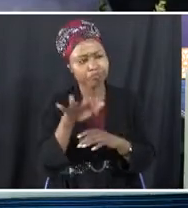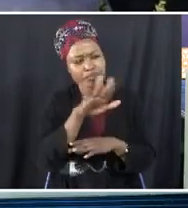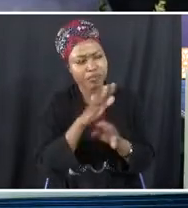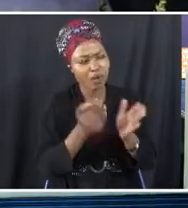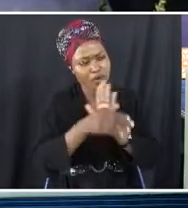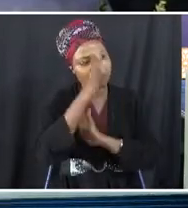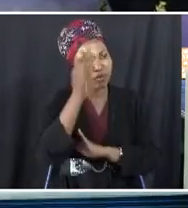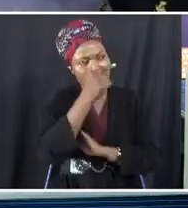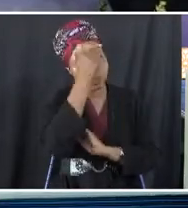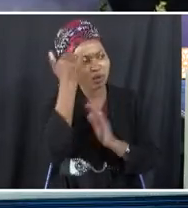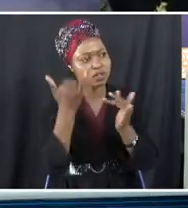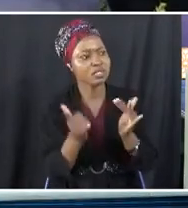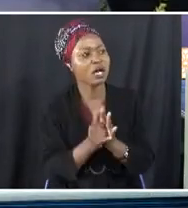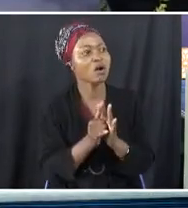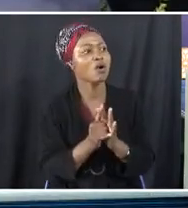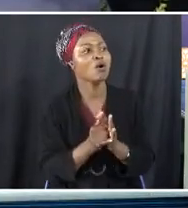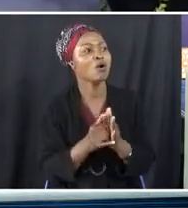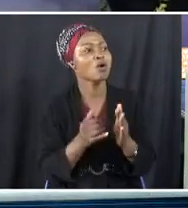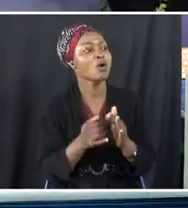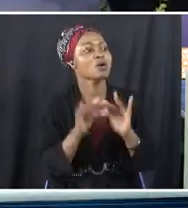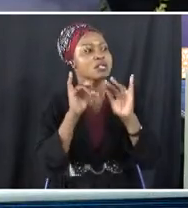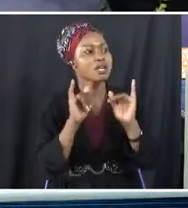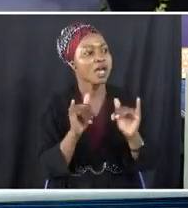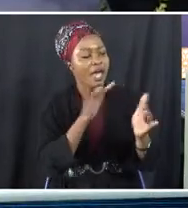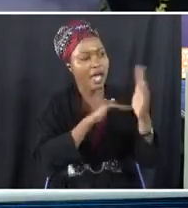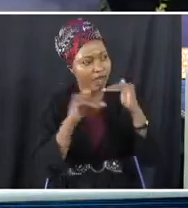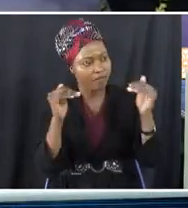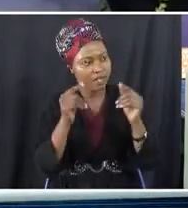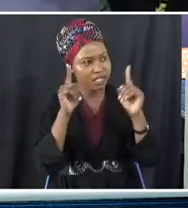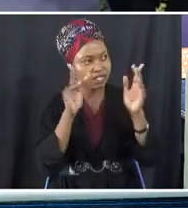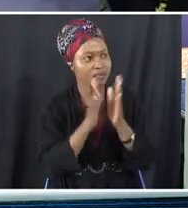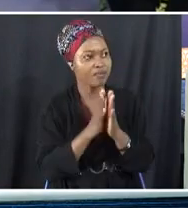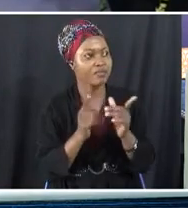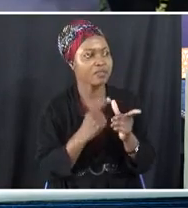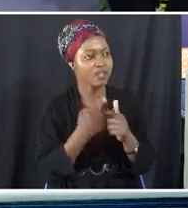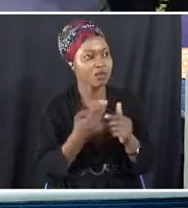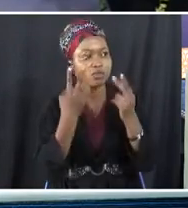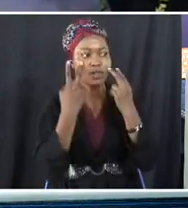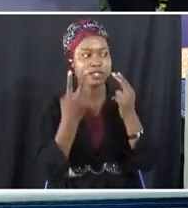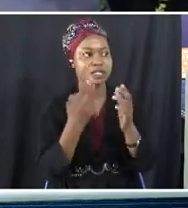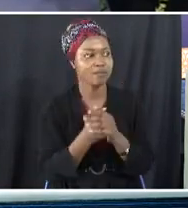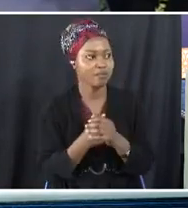to heaven itself. And we shall behold him.